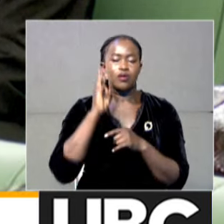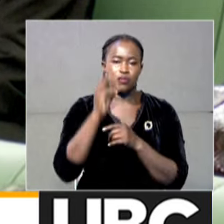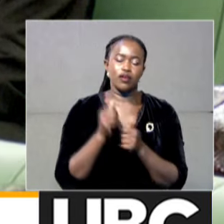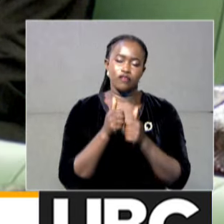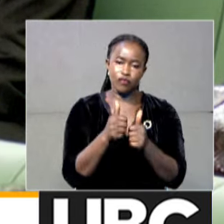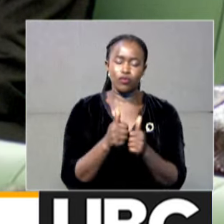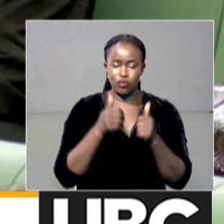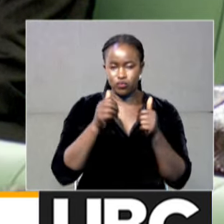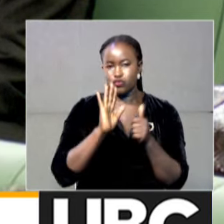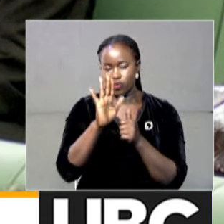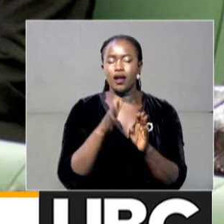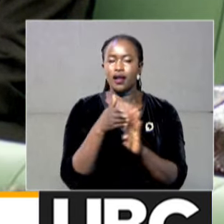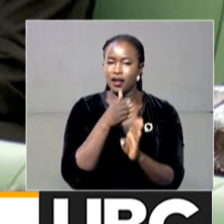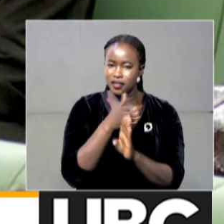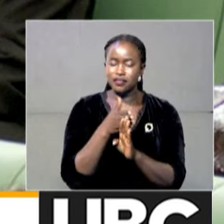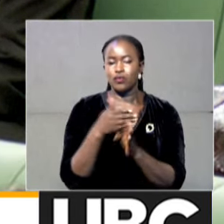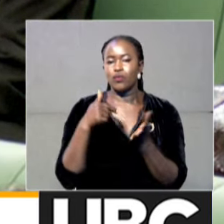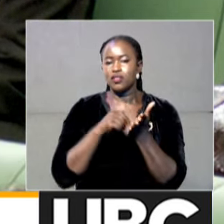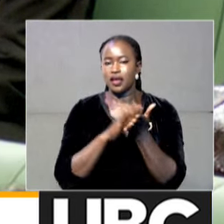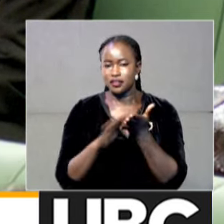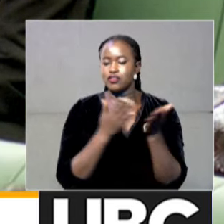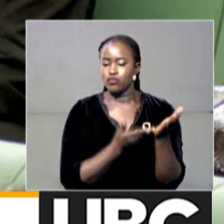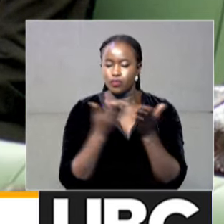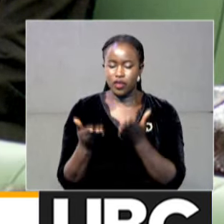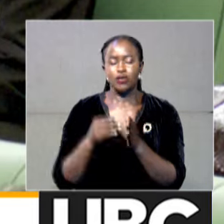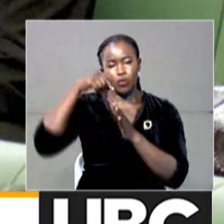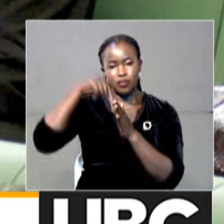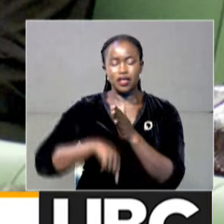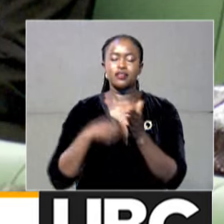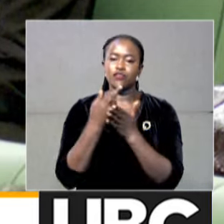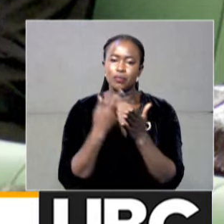decision, by your guidance on Thursday, to bring a comprehensive